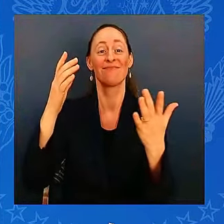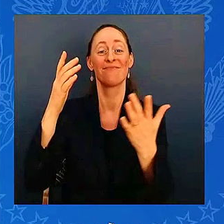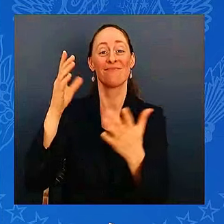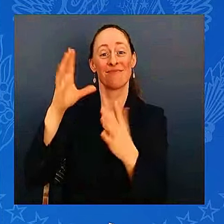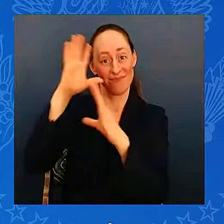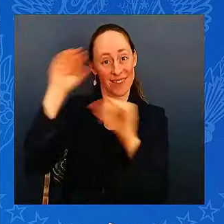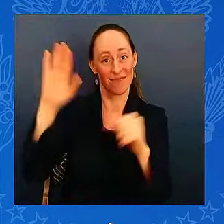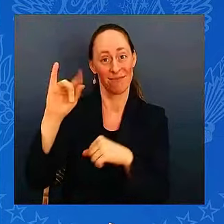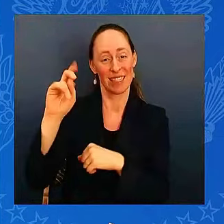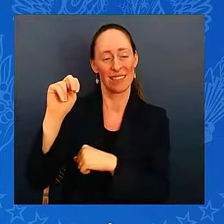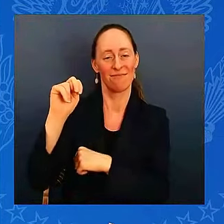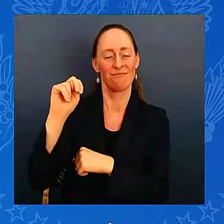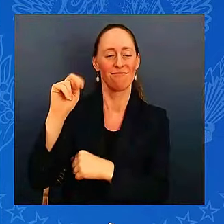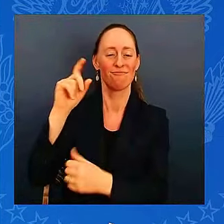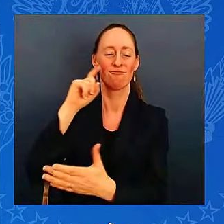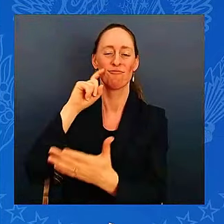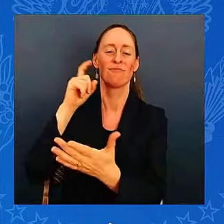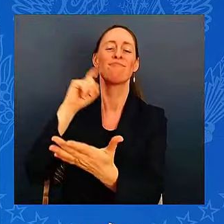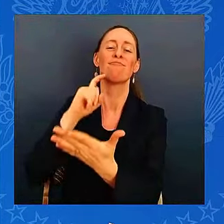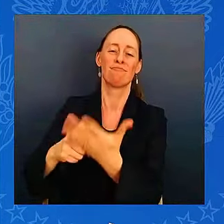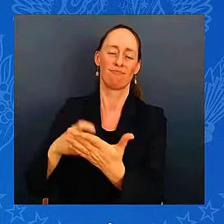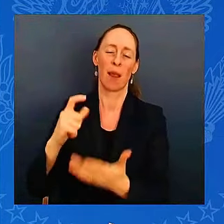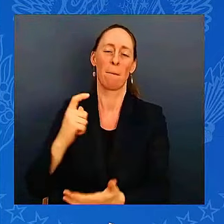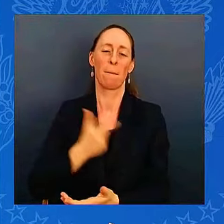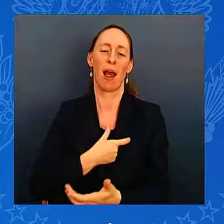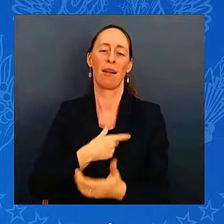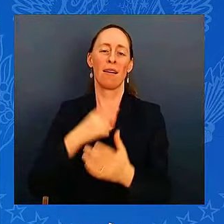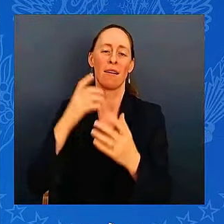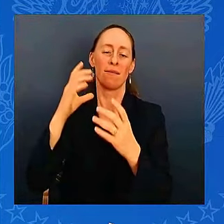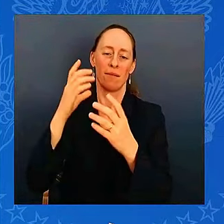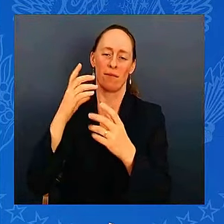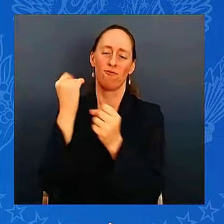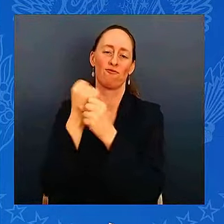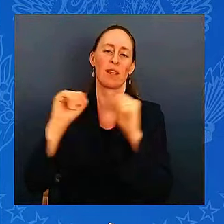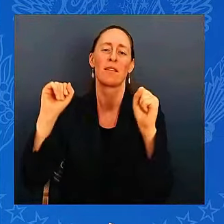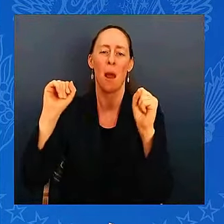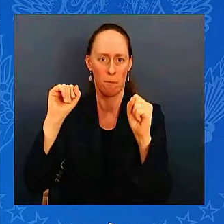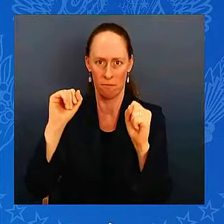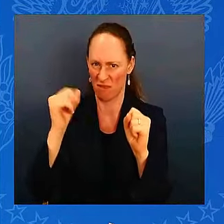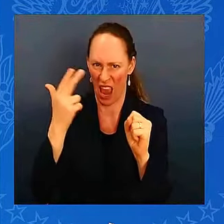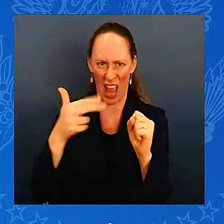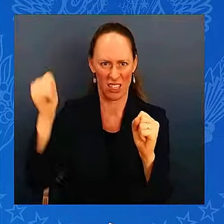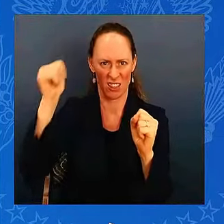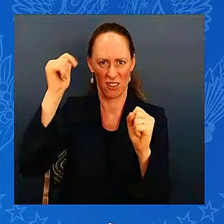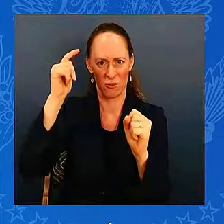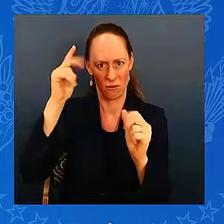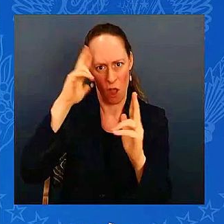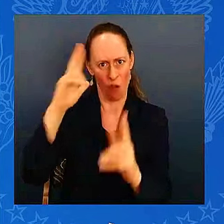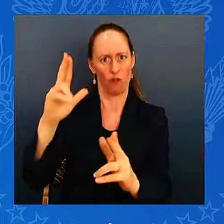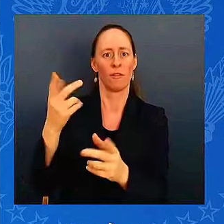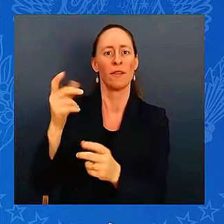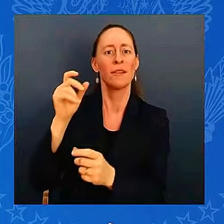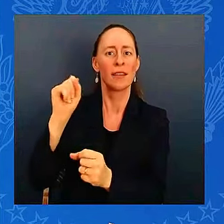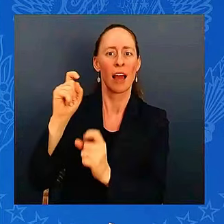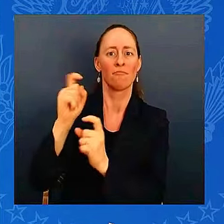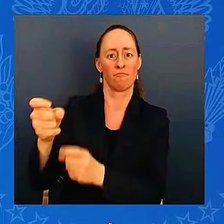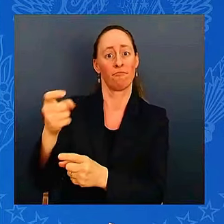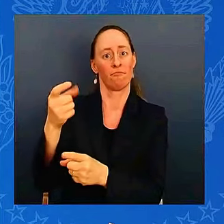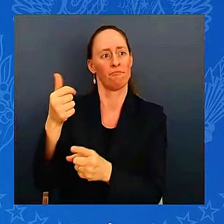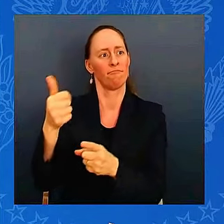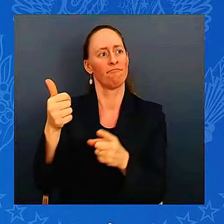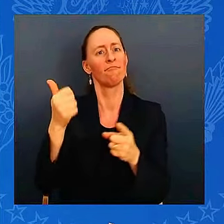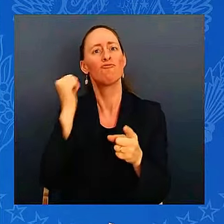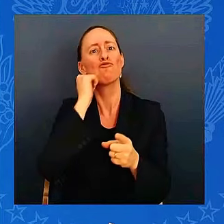nation's highest civilian honor. It makes sense, because the president and Mike share a lot of the